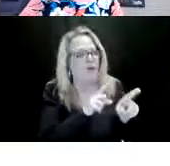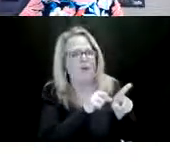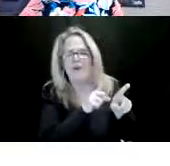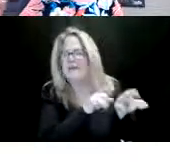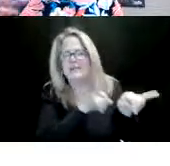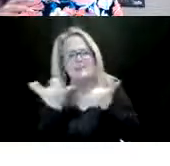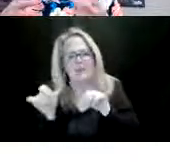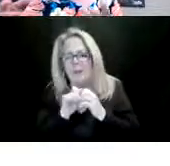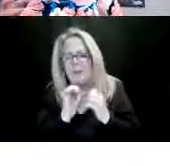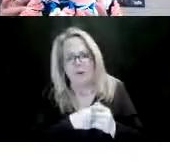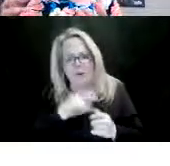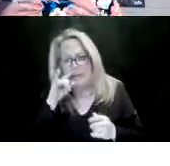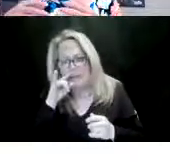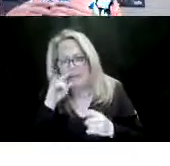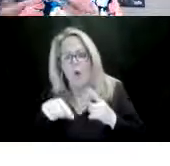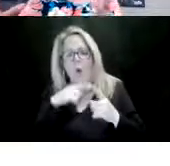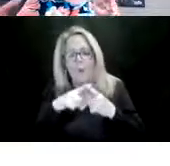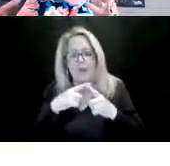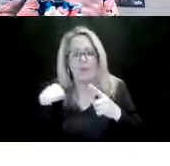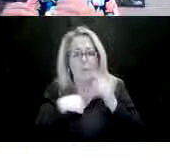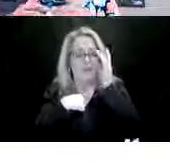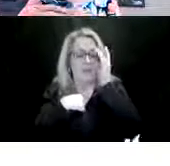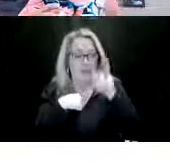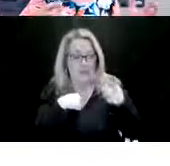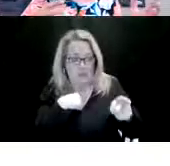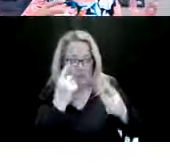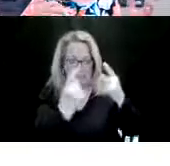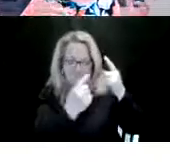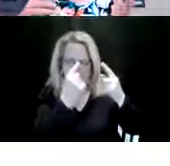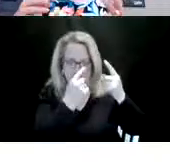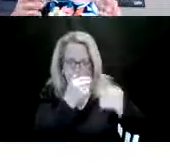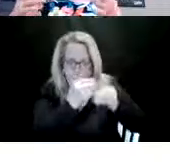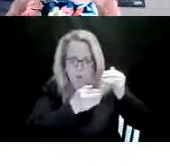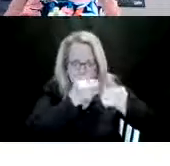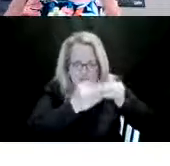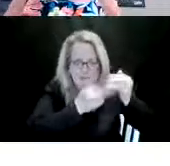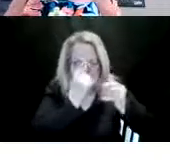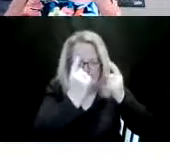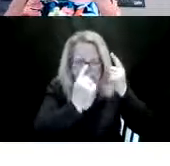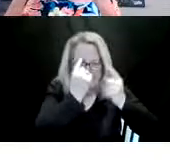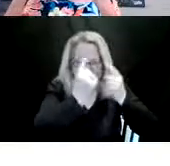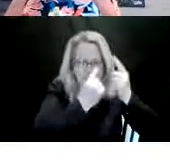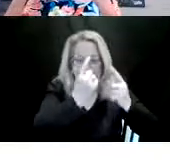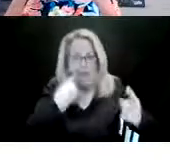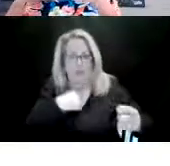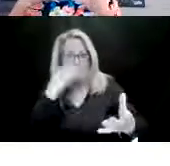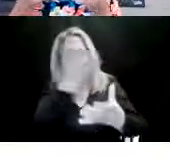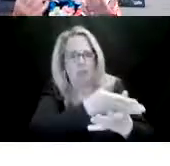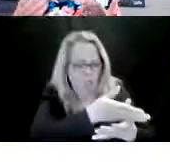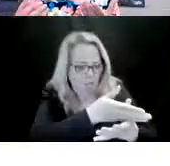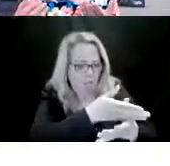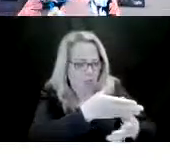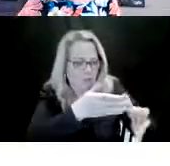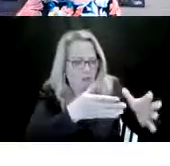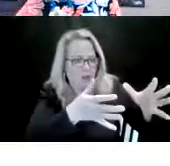to our kids if we come midstream and start talking with a child or commenting on things when they are deep in thought. It can be